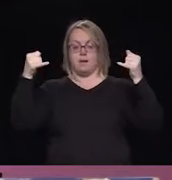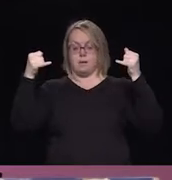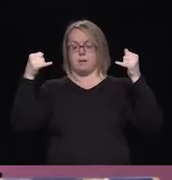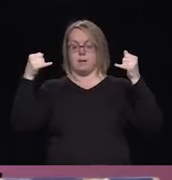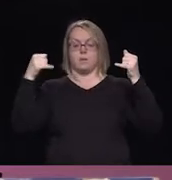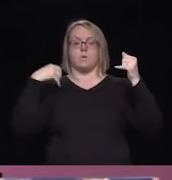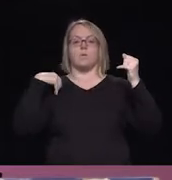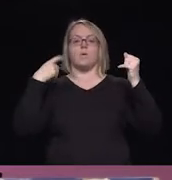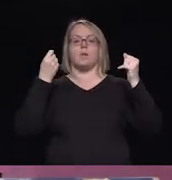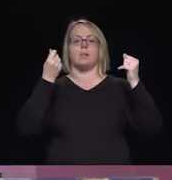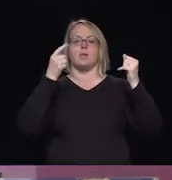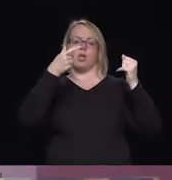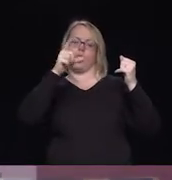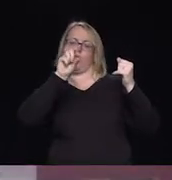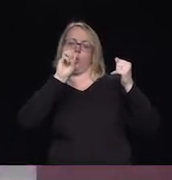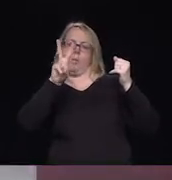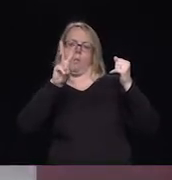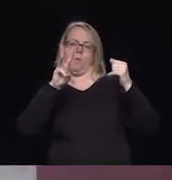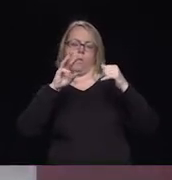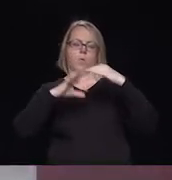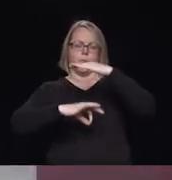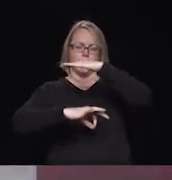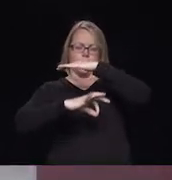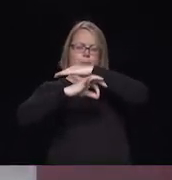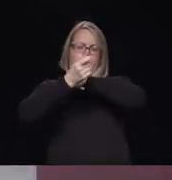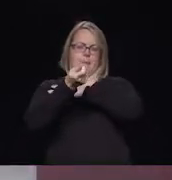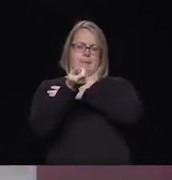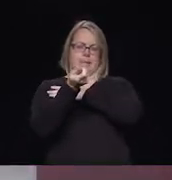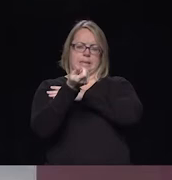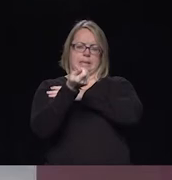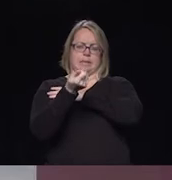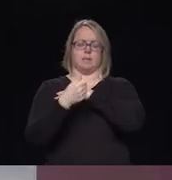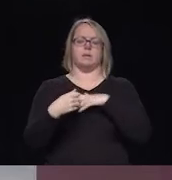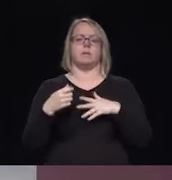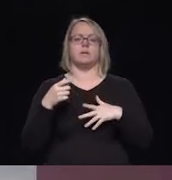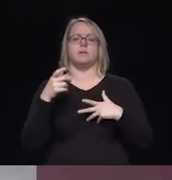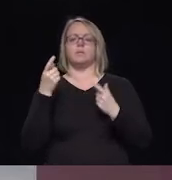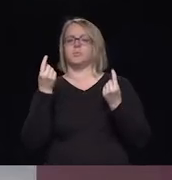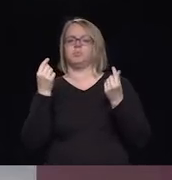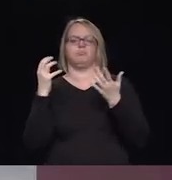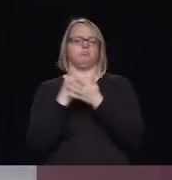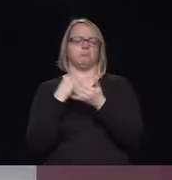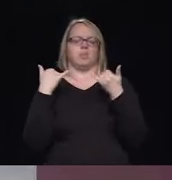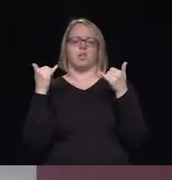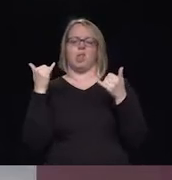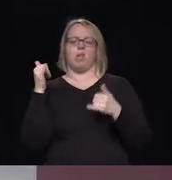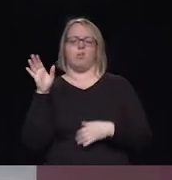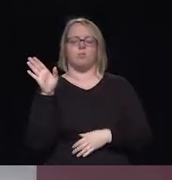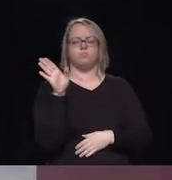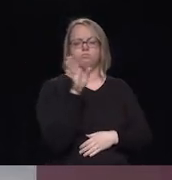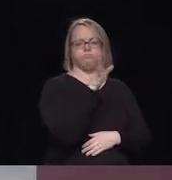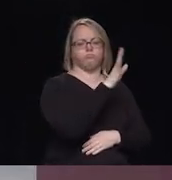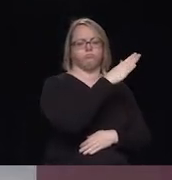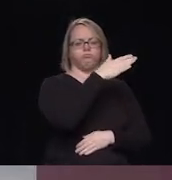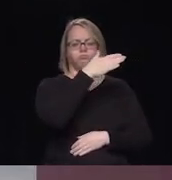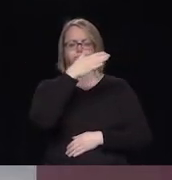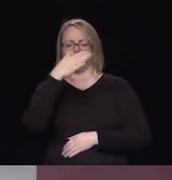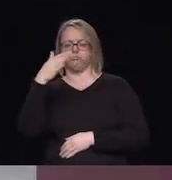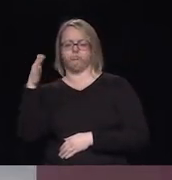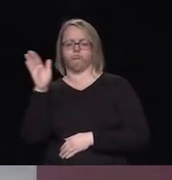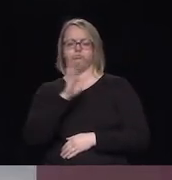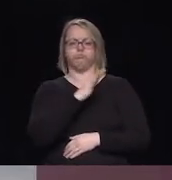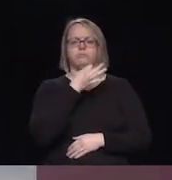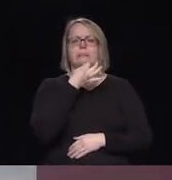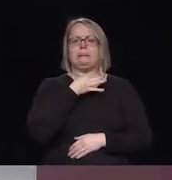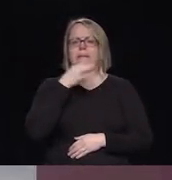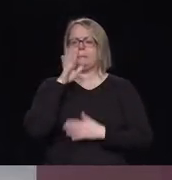yellow streaks. Give it some warmth to the sky. I'm using the wide side of my brush. Add a